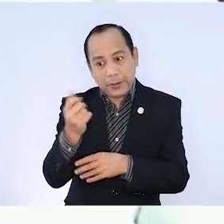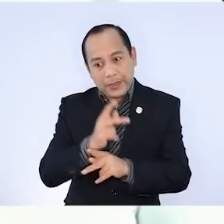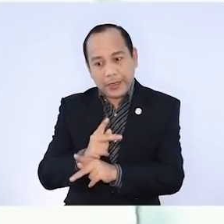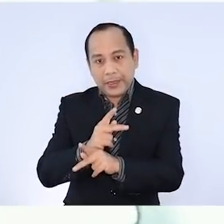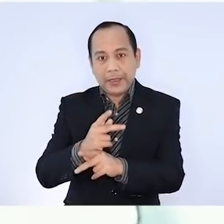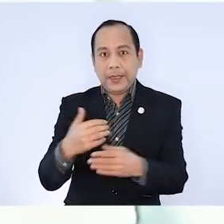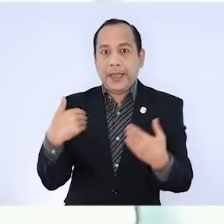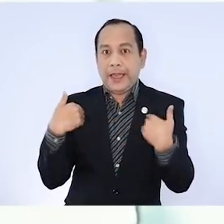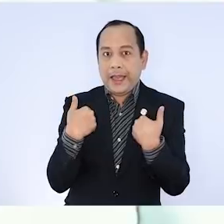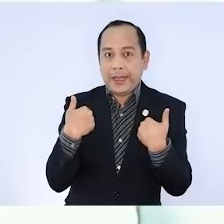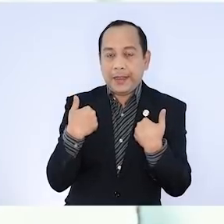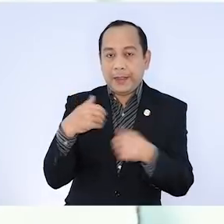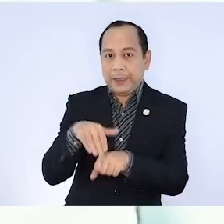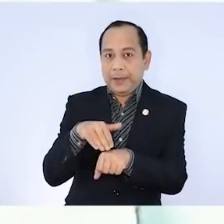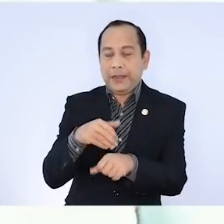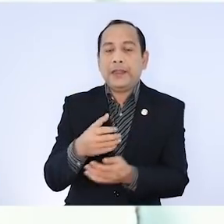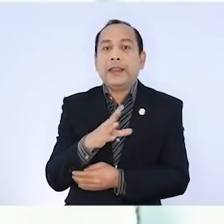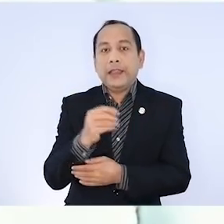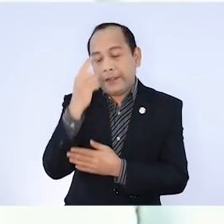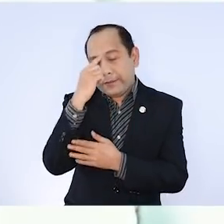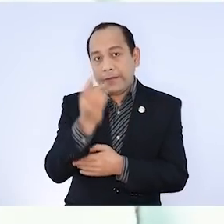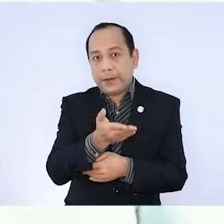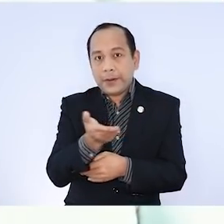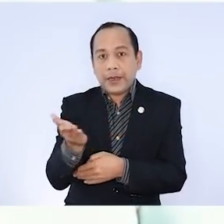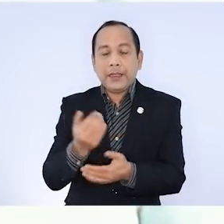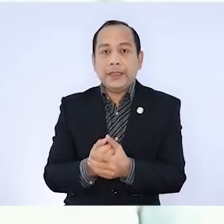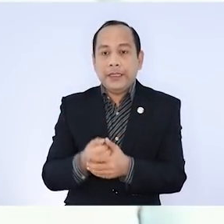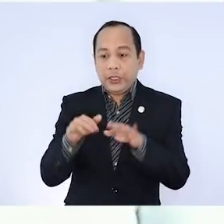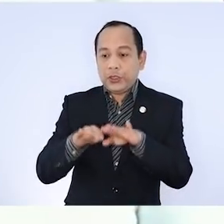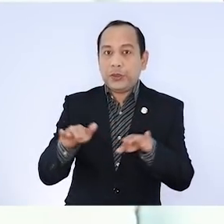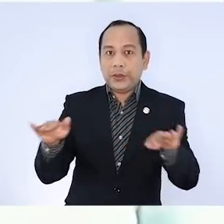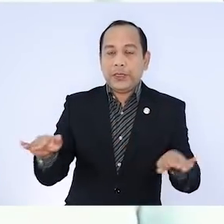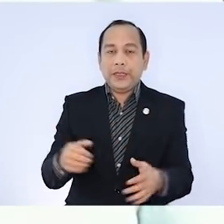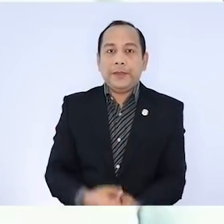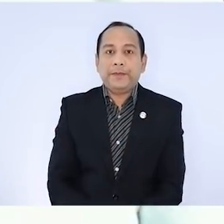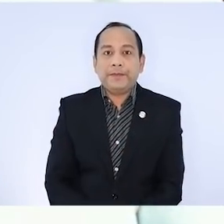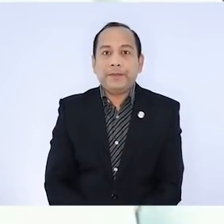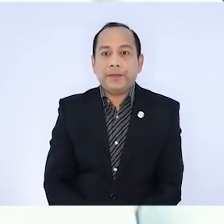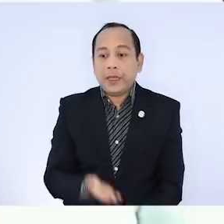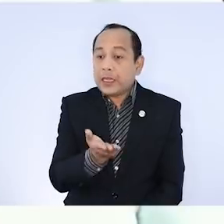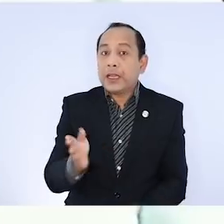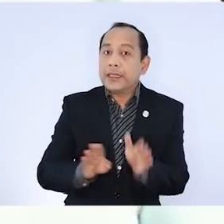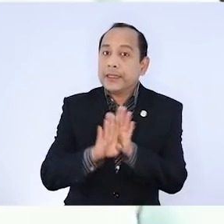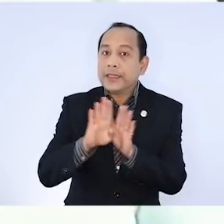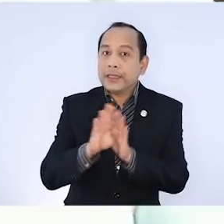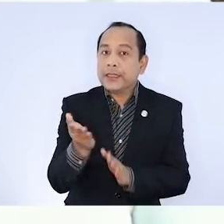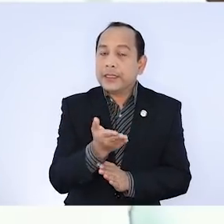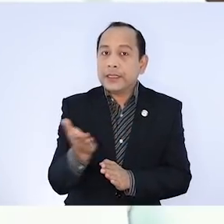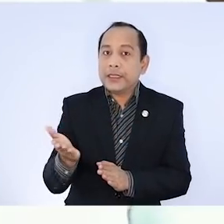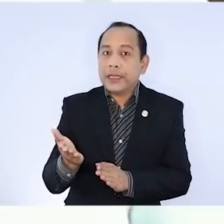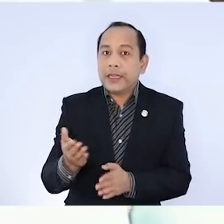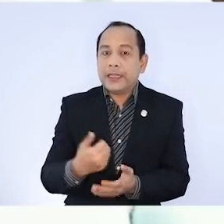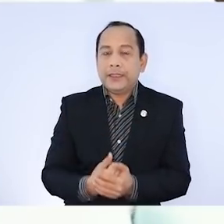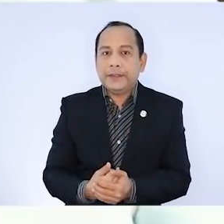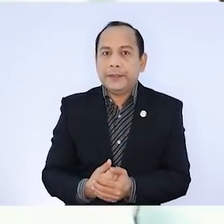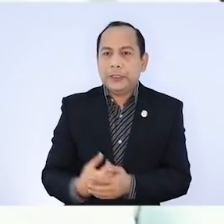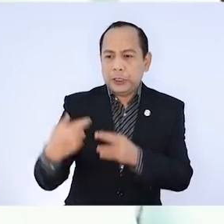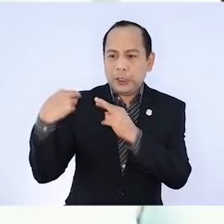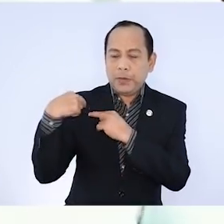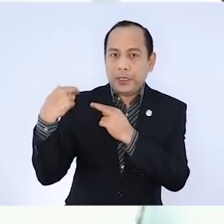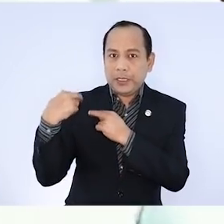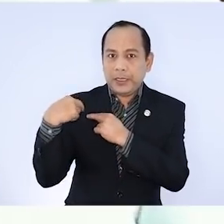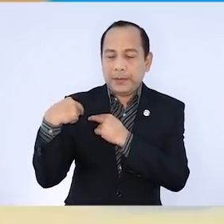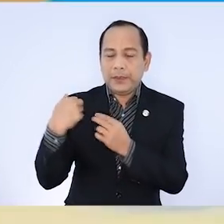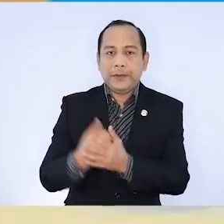hayop. At sa ating mga anak, nadidevelop po ang kanilang sense of